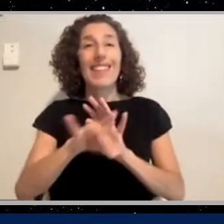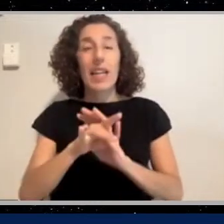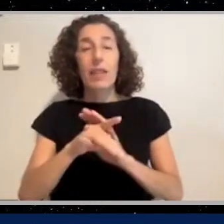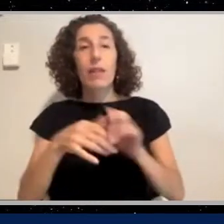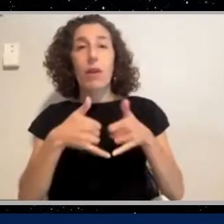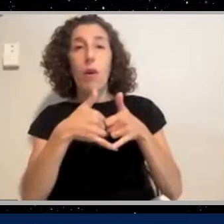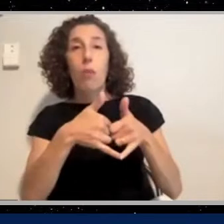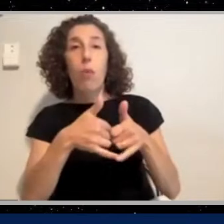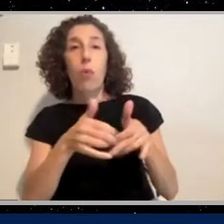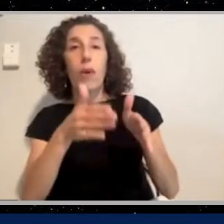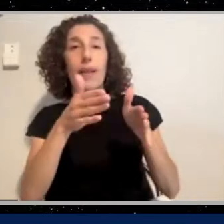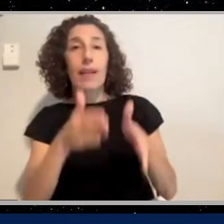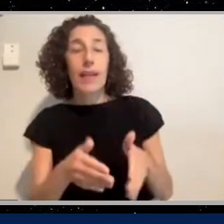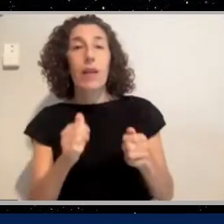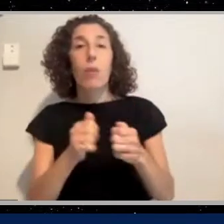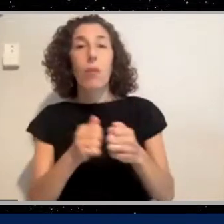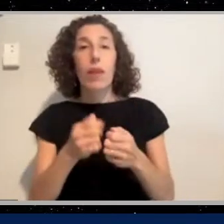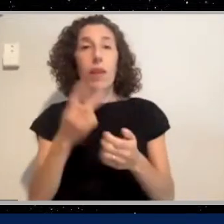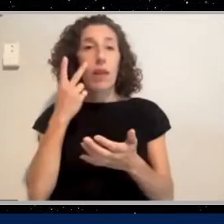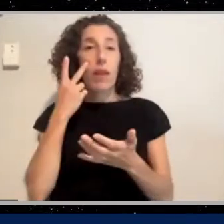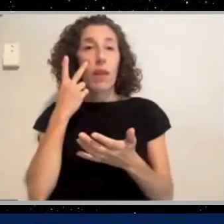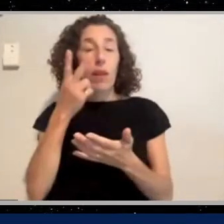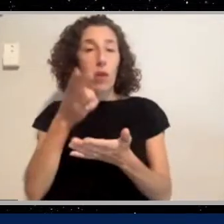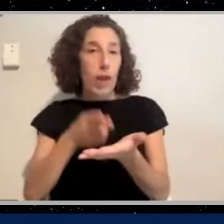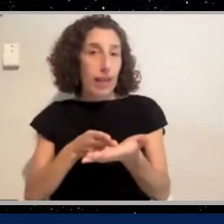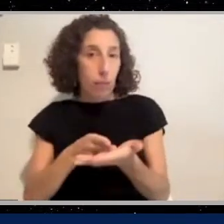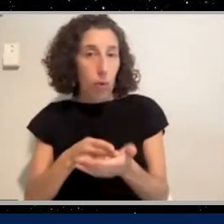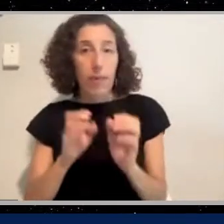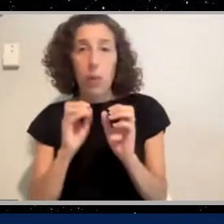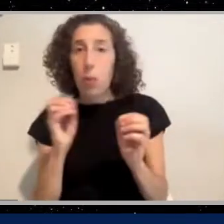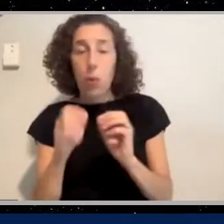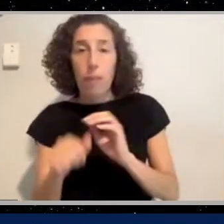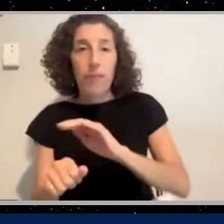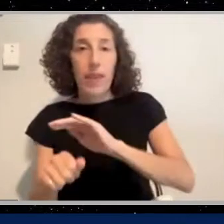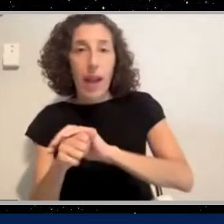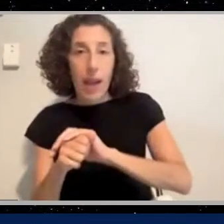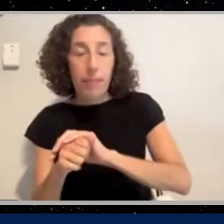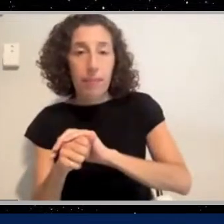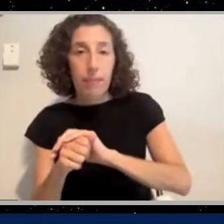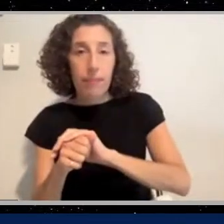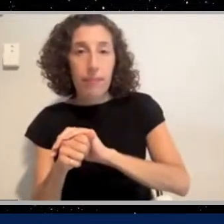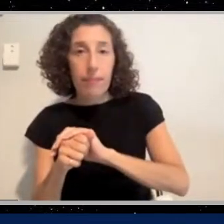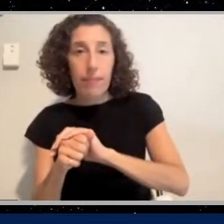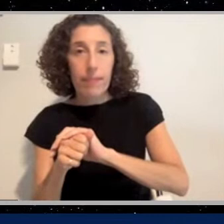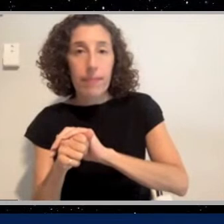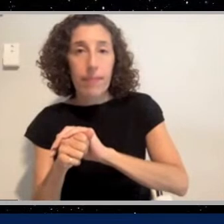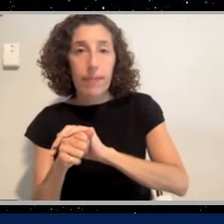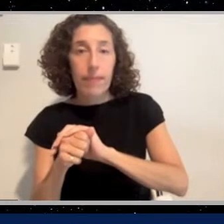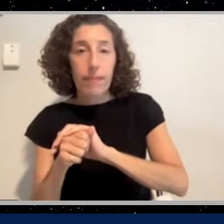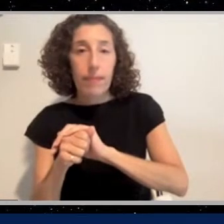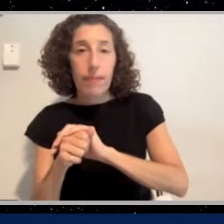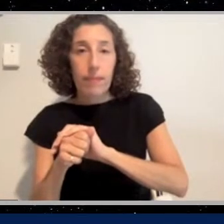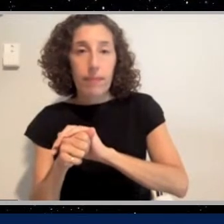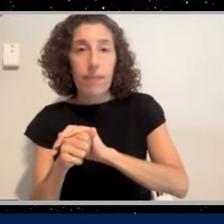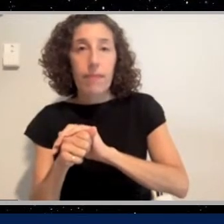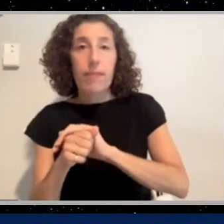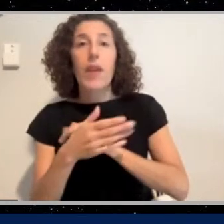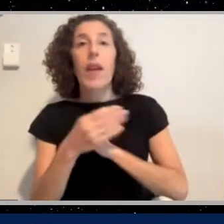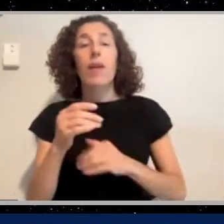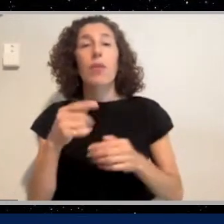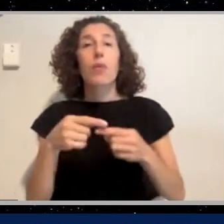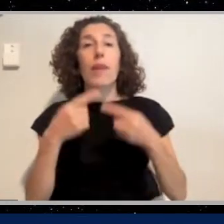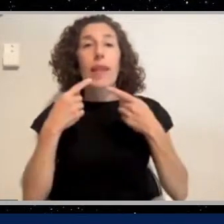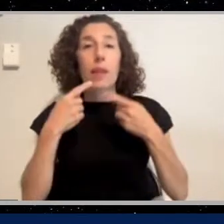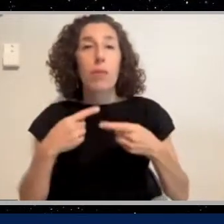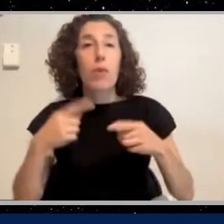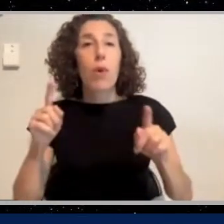if someone wants to engage in this area of research, that they don't feel like the deck is stacked against them with barriers they don't even